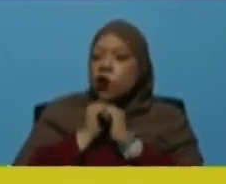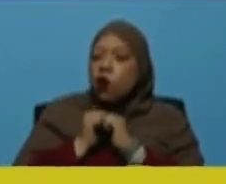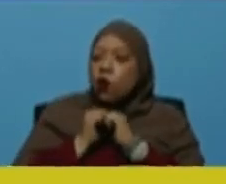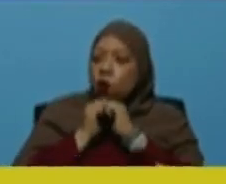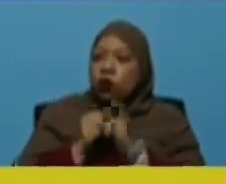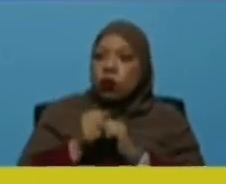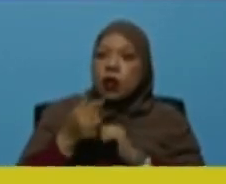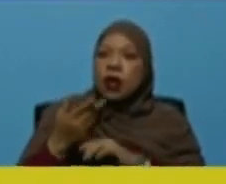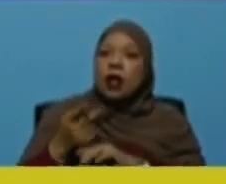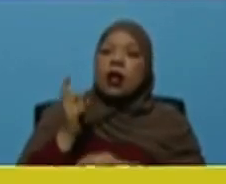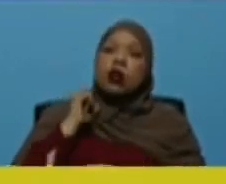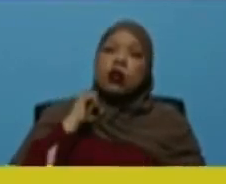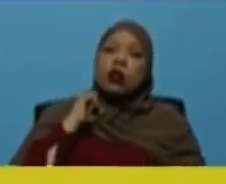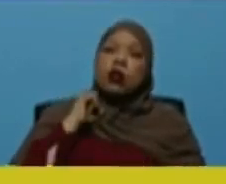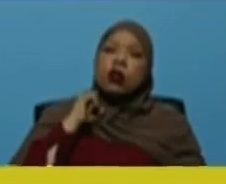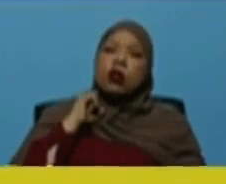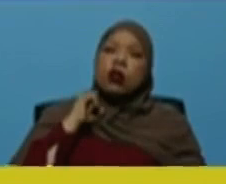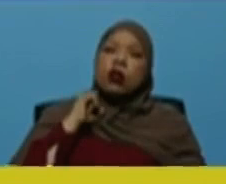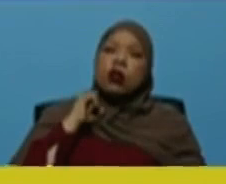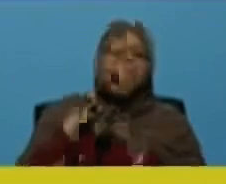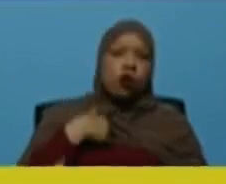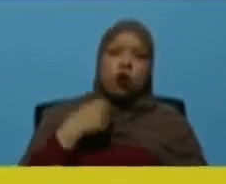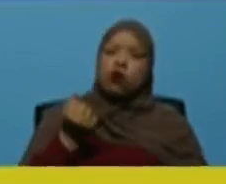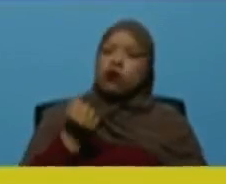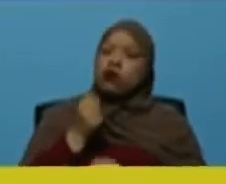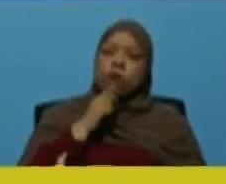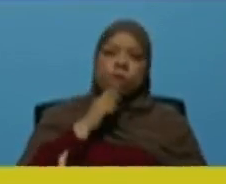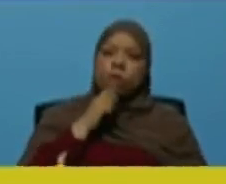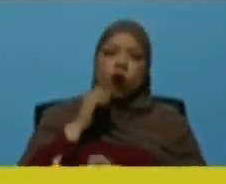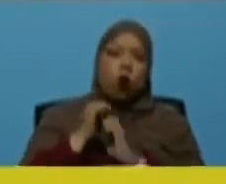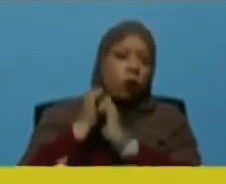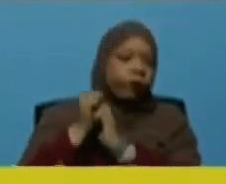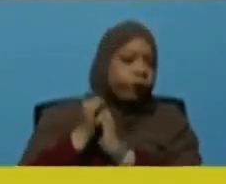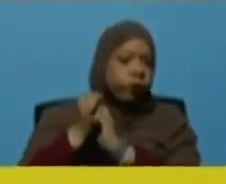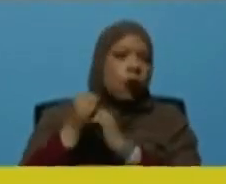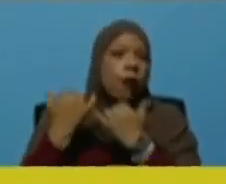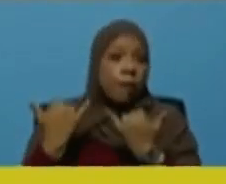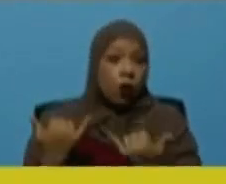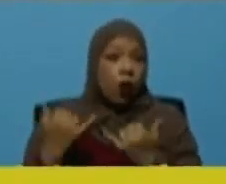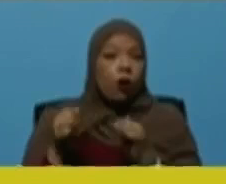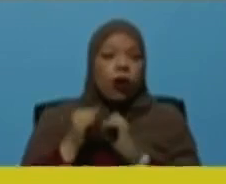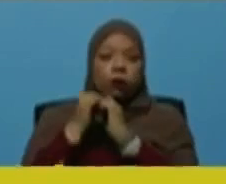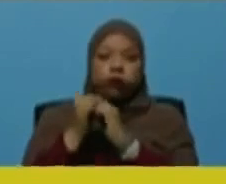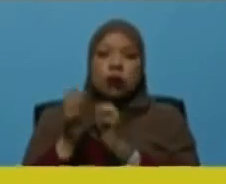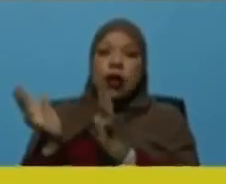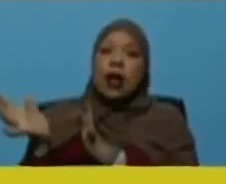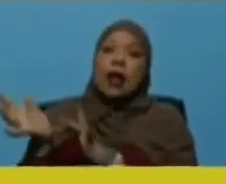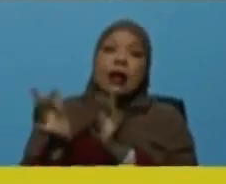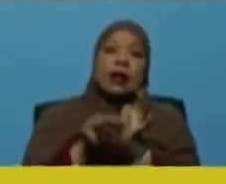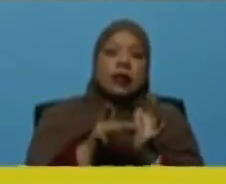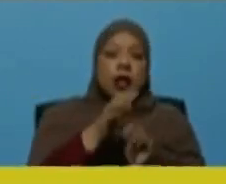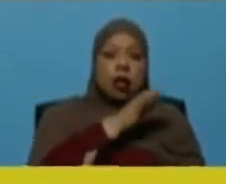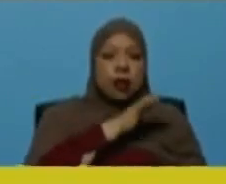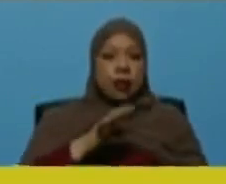I'm a man of God, because I am. I'm a Christian of